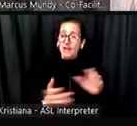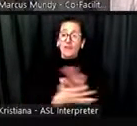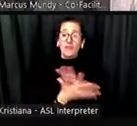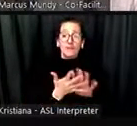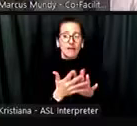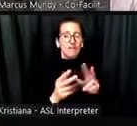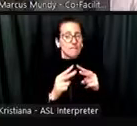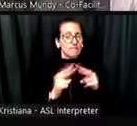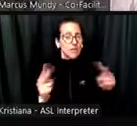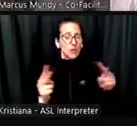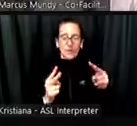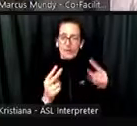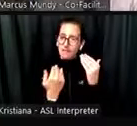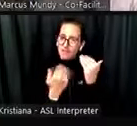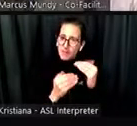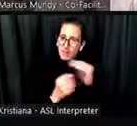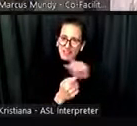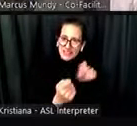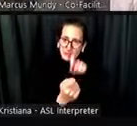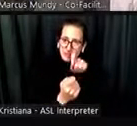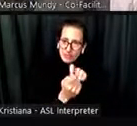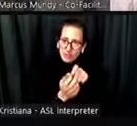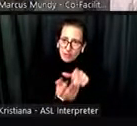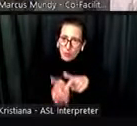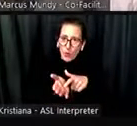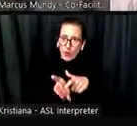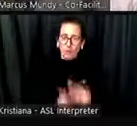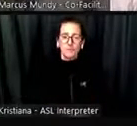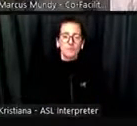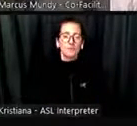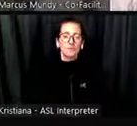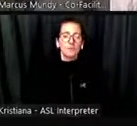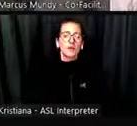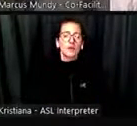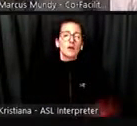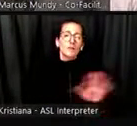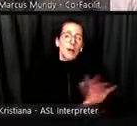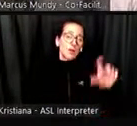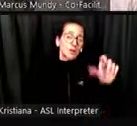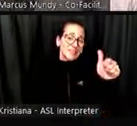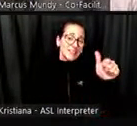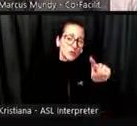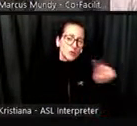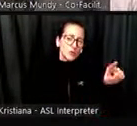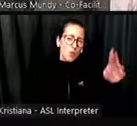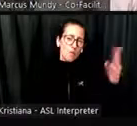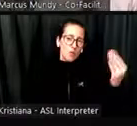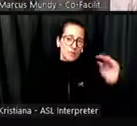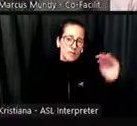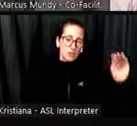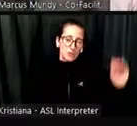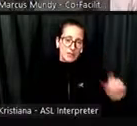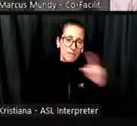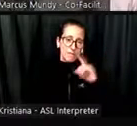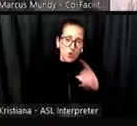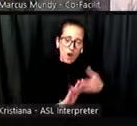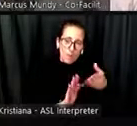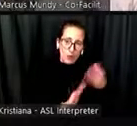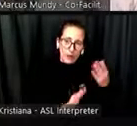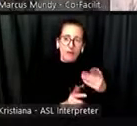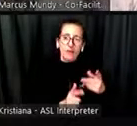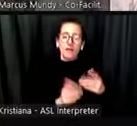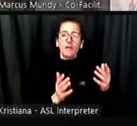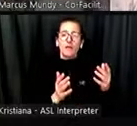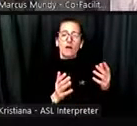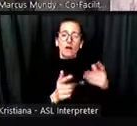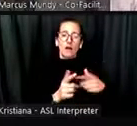restricted. And then we have about 10%, 14% for the operating transfer yield, the charges for services, and then moving